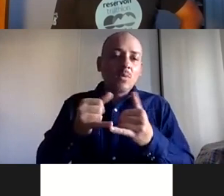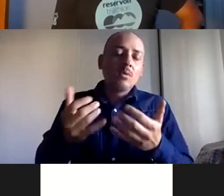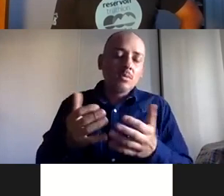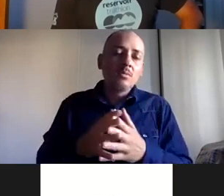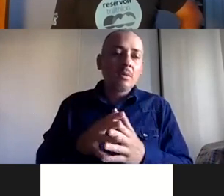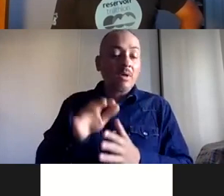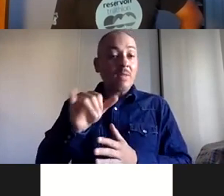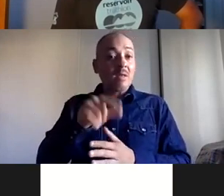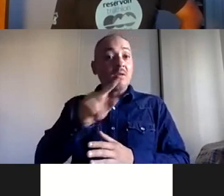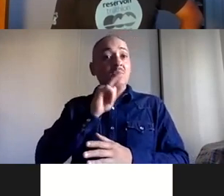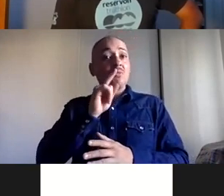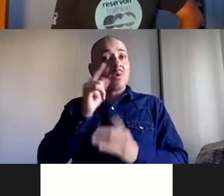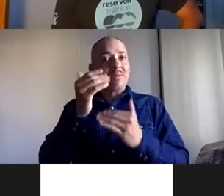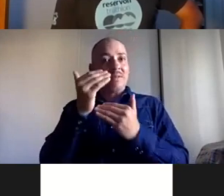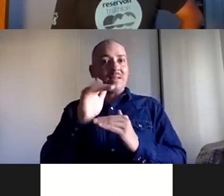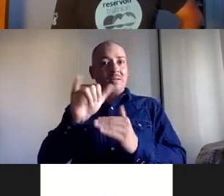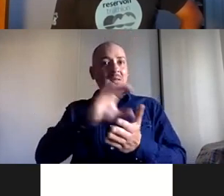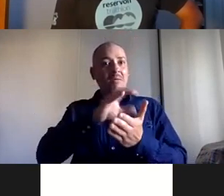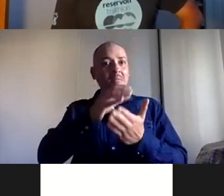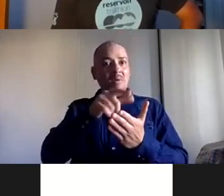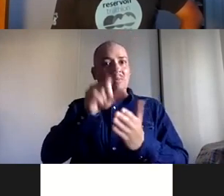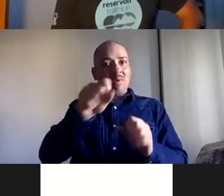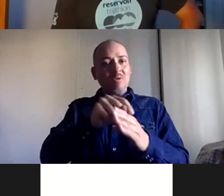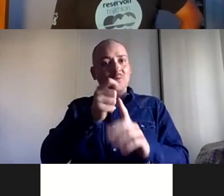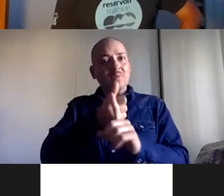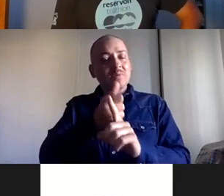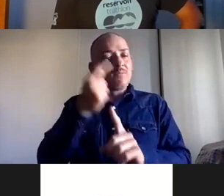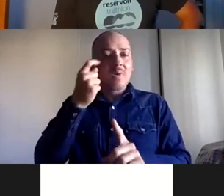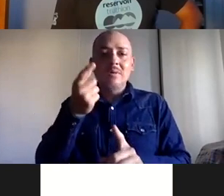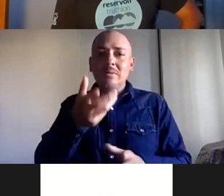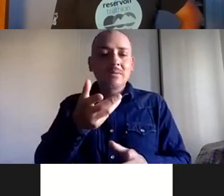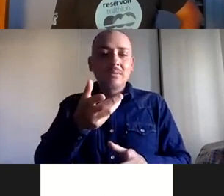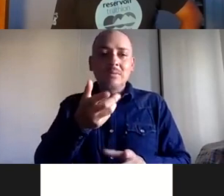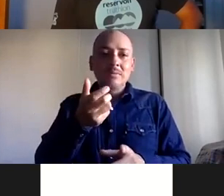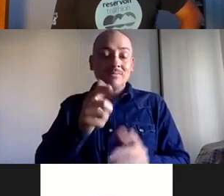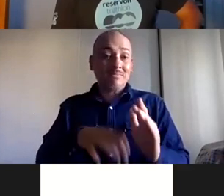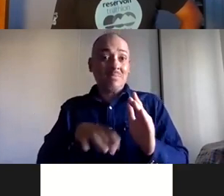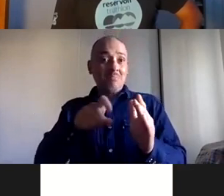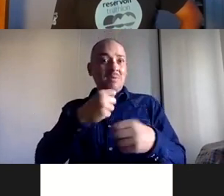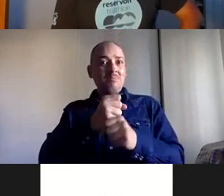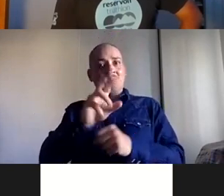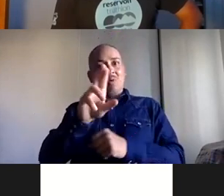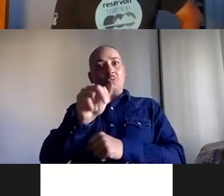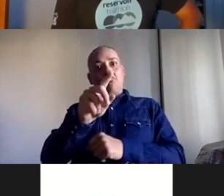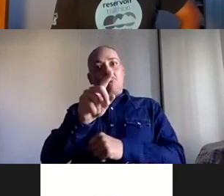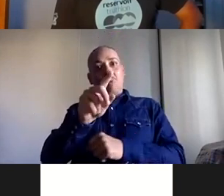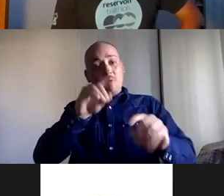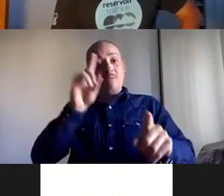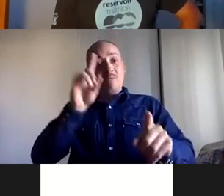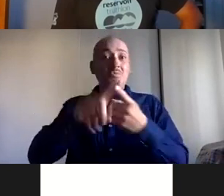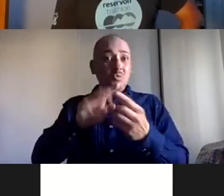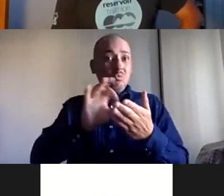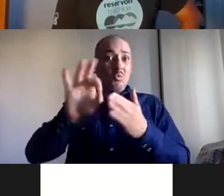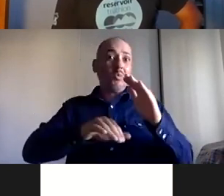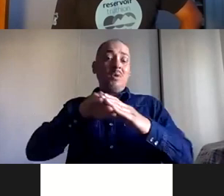that really, really limits the amount that it can train itself, because it basically has to make random movements until it scores enough